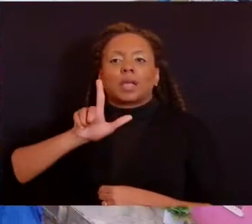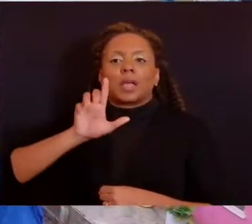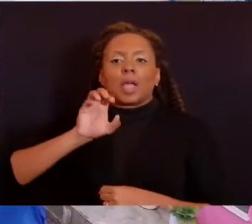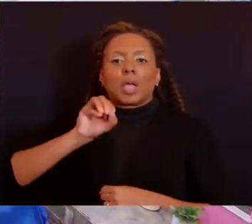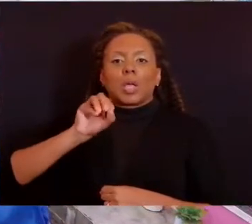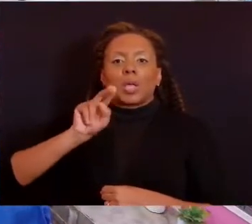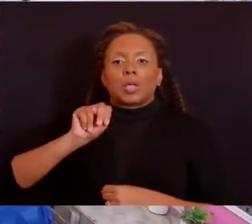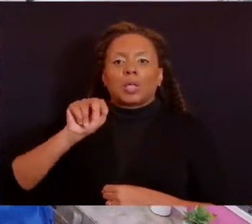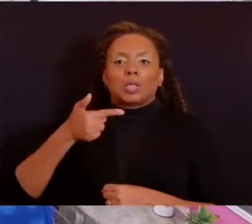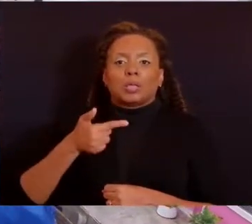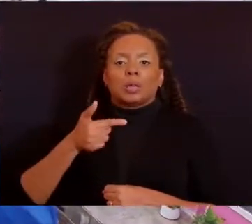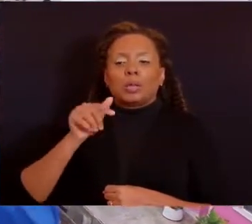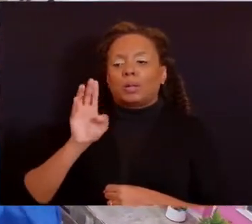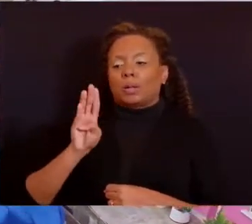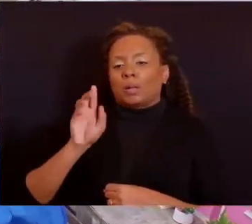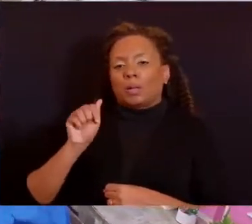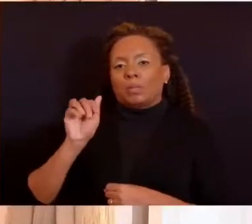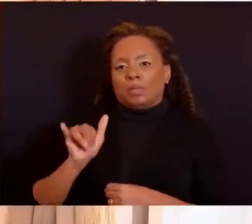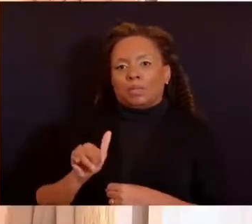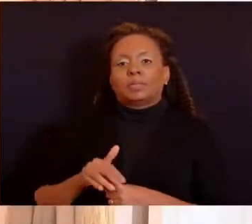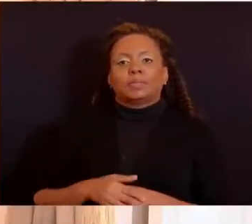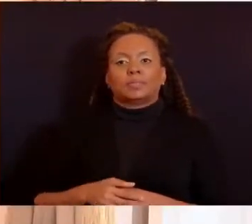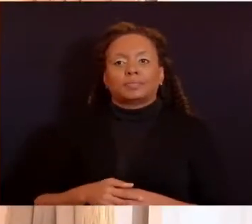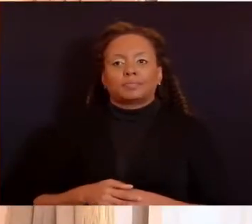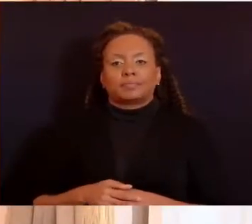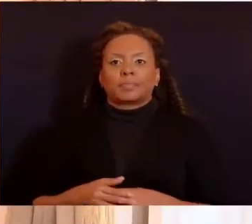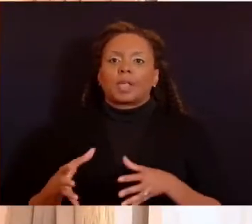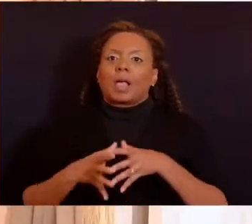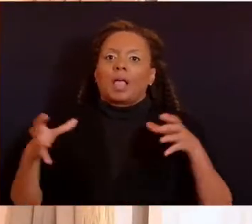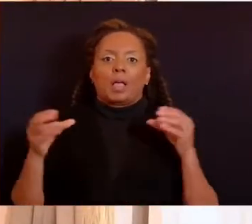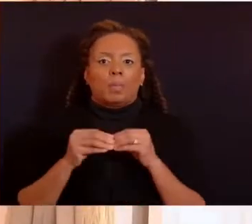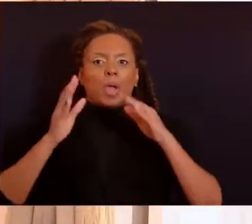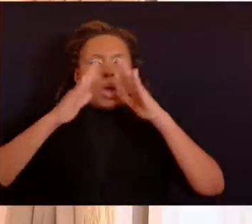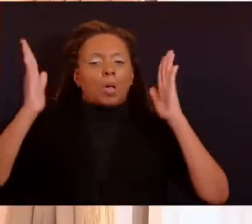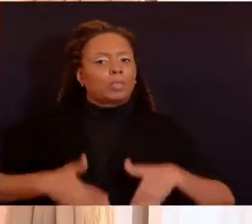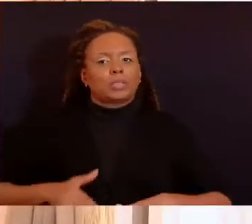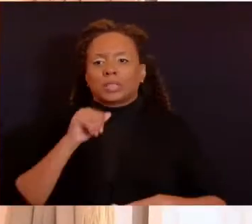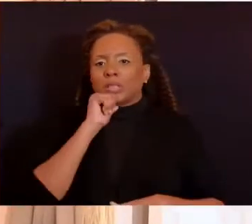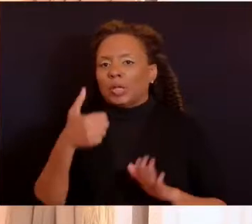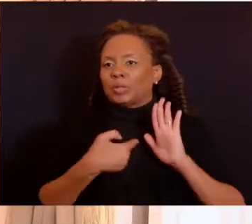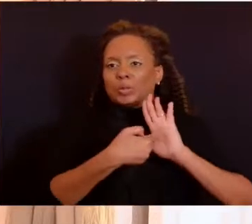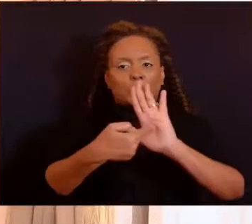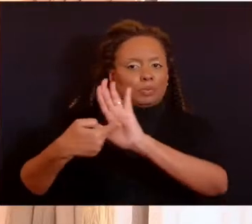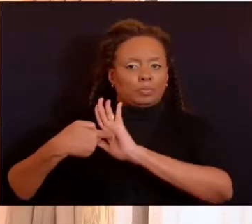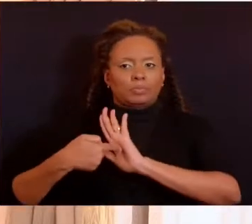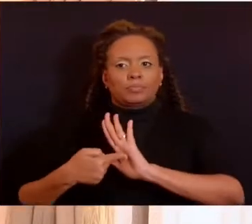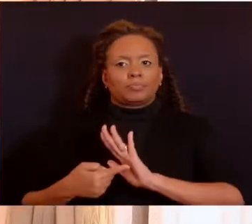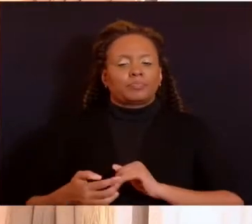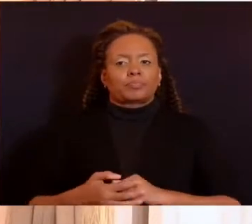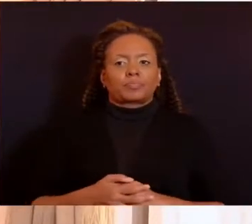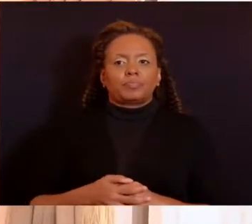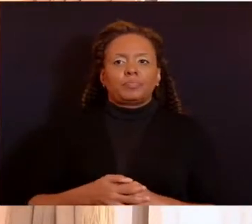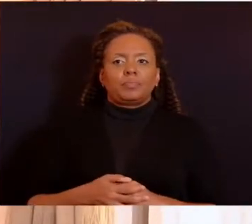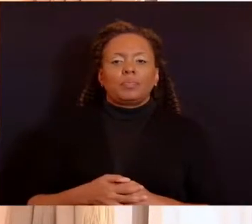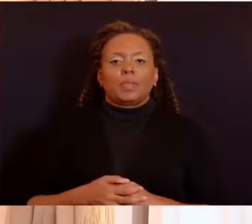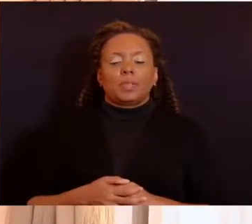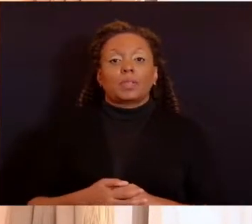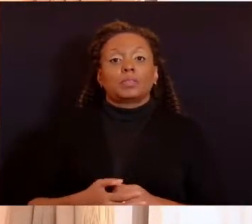the truth is that there are many more houses that we're not showing you. And if I can come back, therefore, to where we